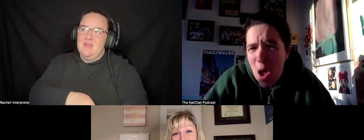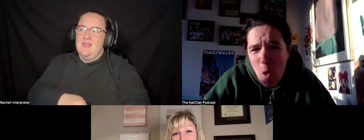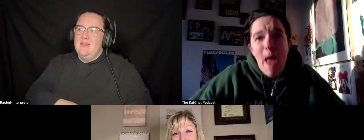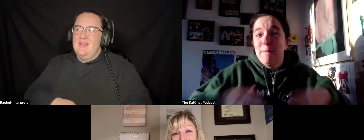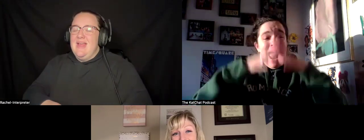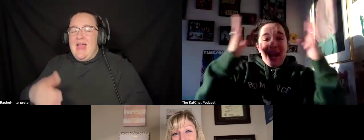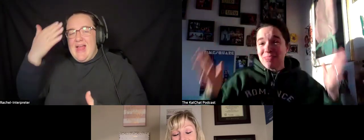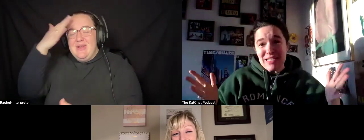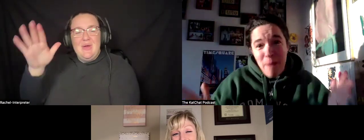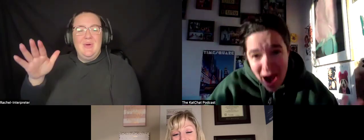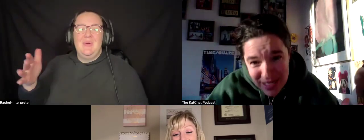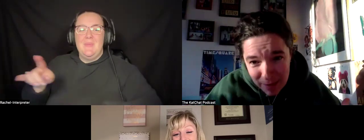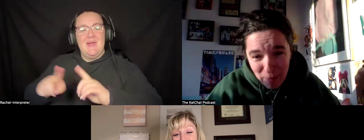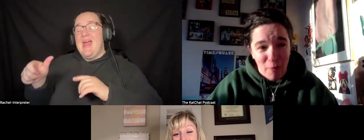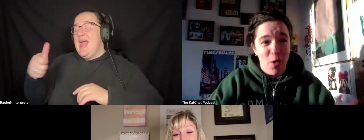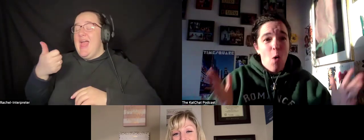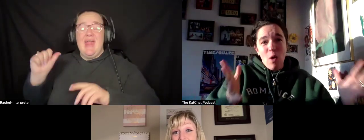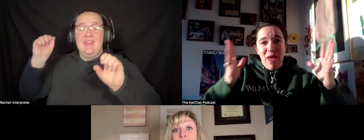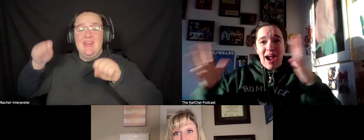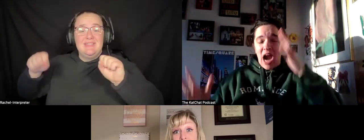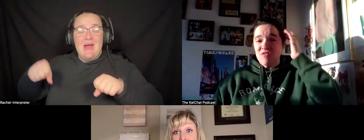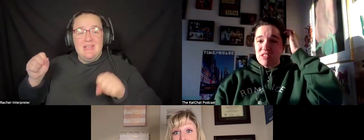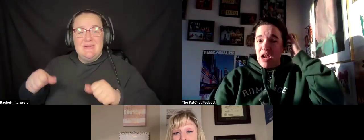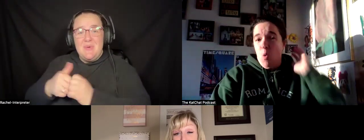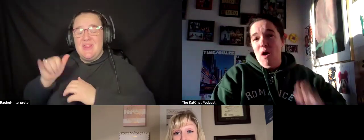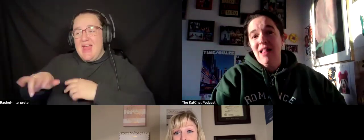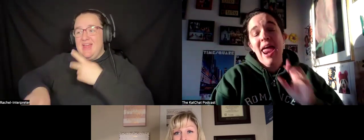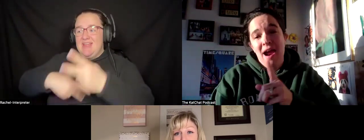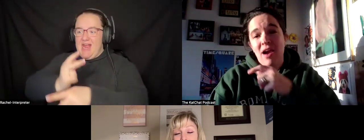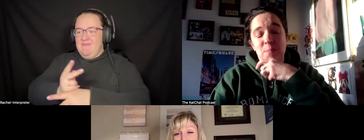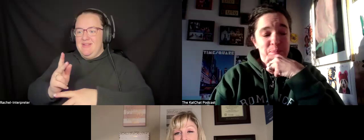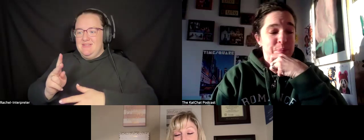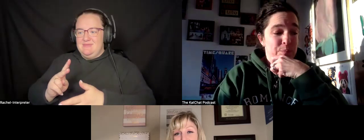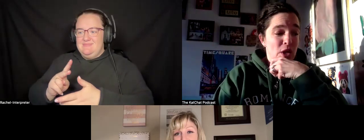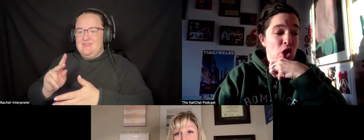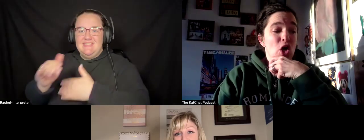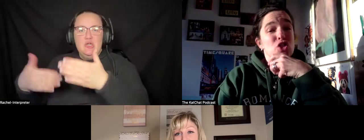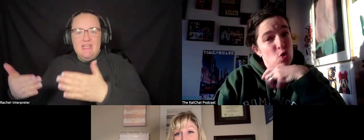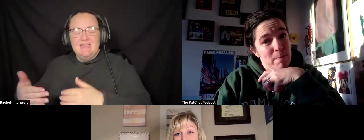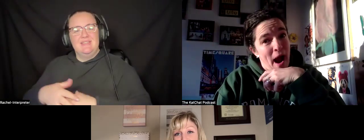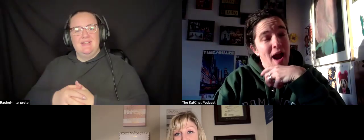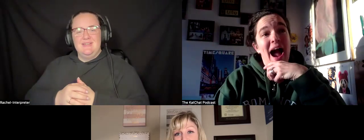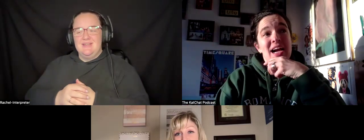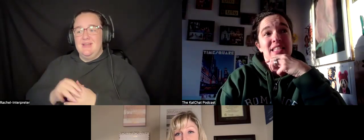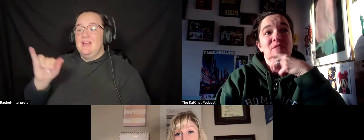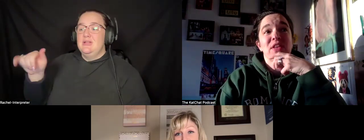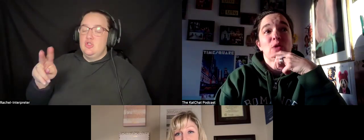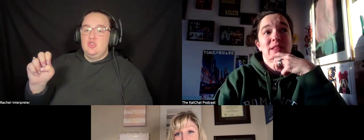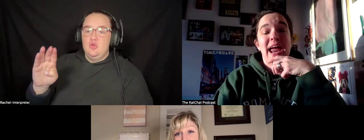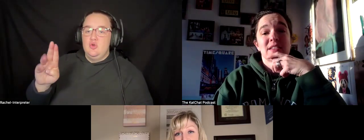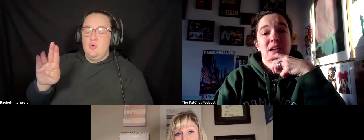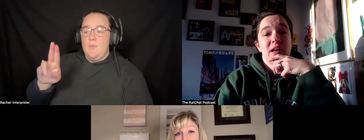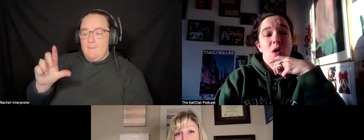I don't know. But anything possible with that kind of sequel. And Schoenberg, I could